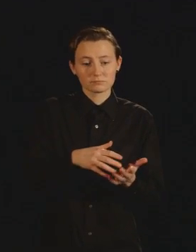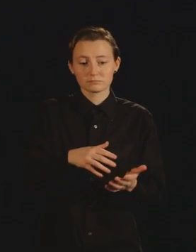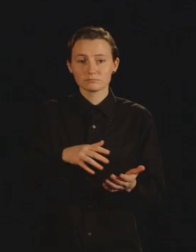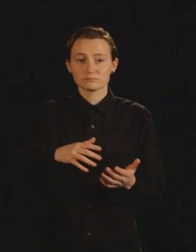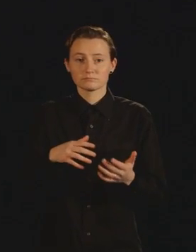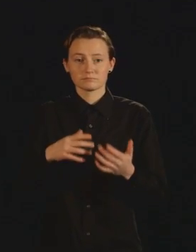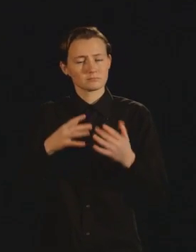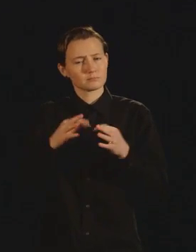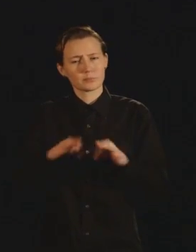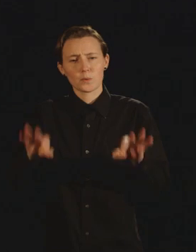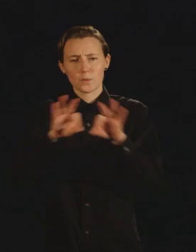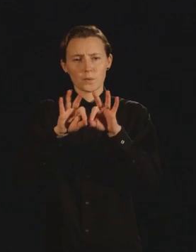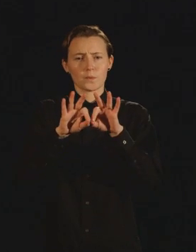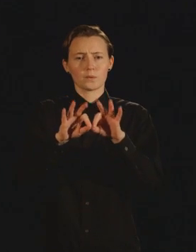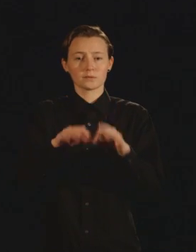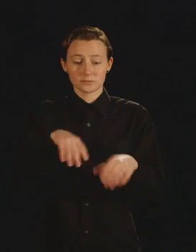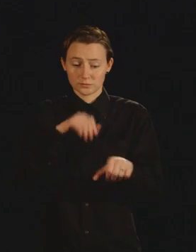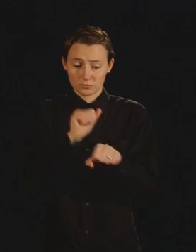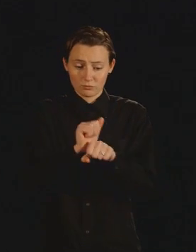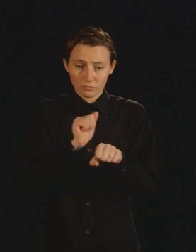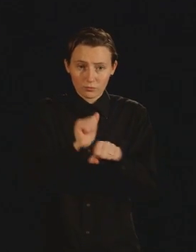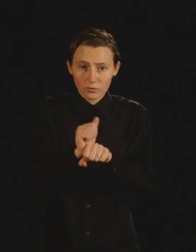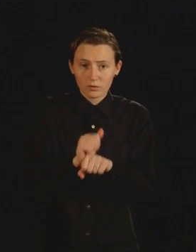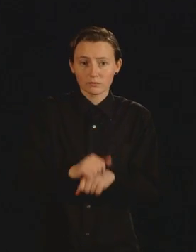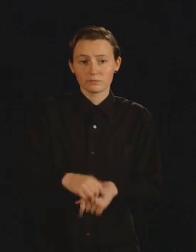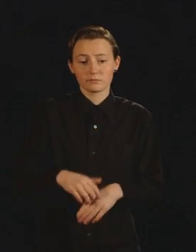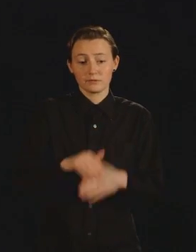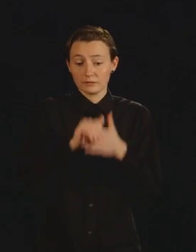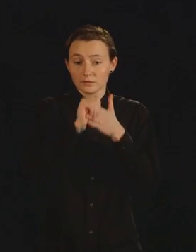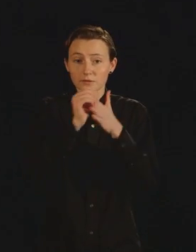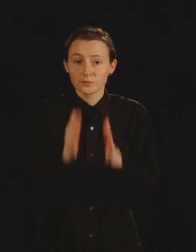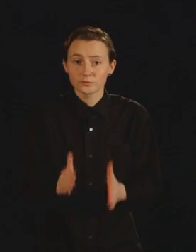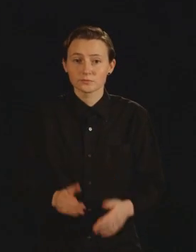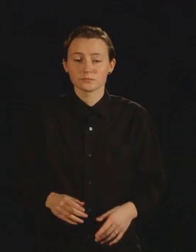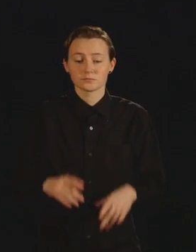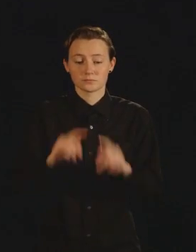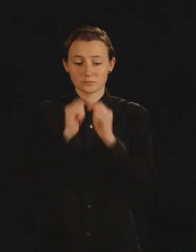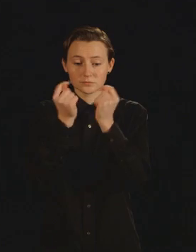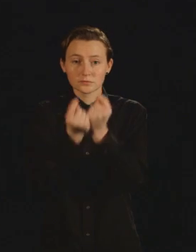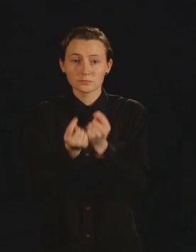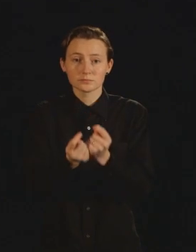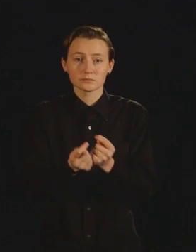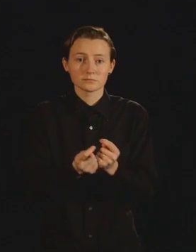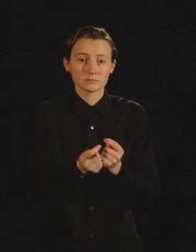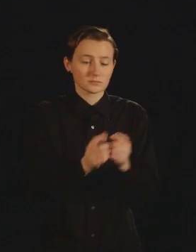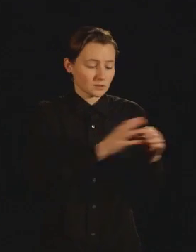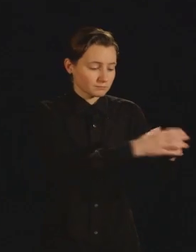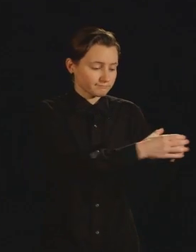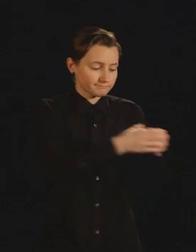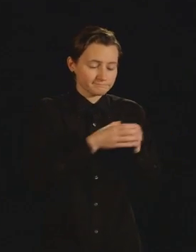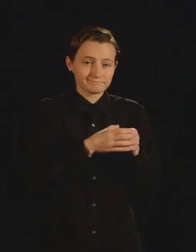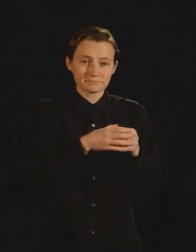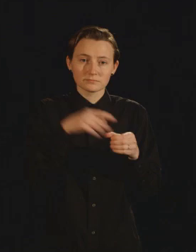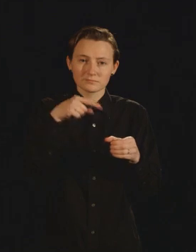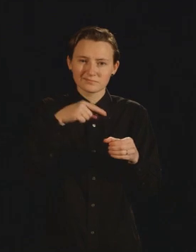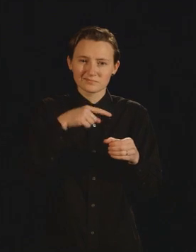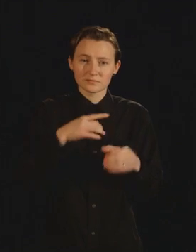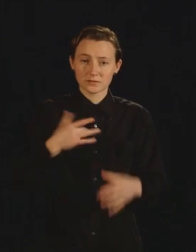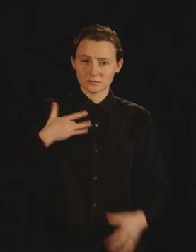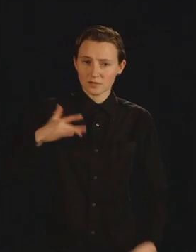hugely important for leaders and teams everywhere in the world of work, Men who are emotionally